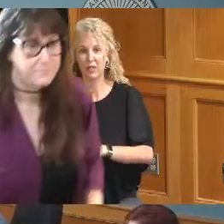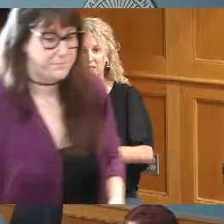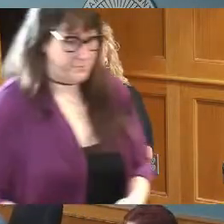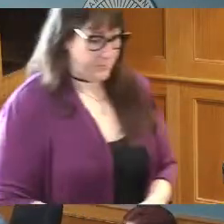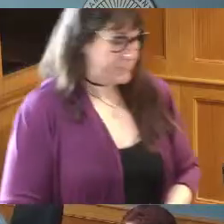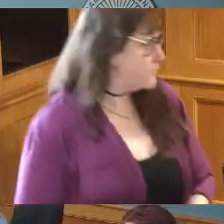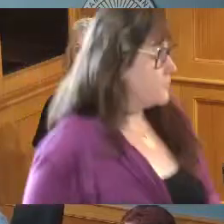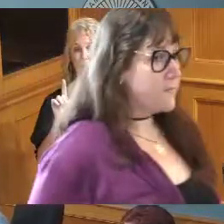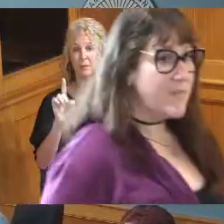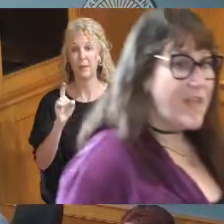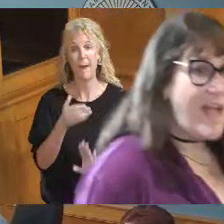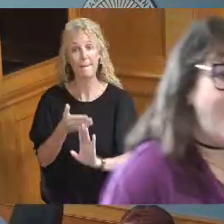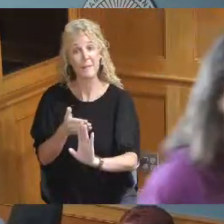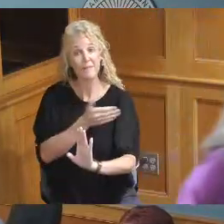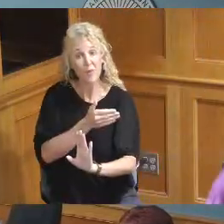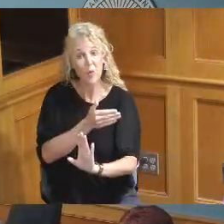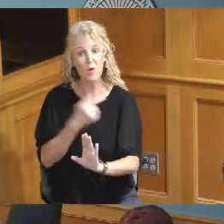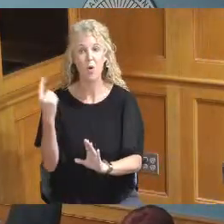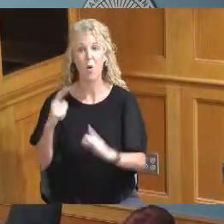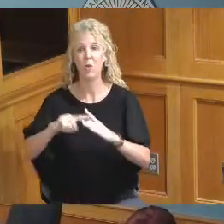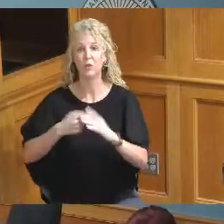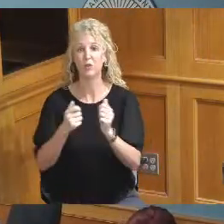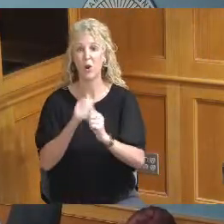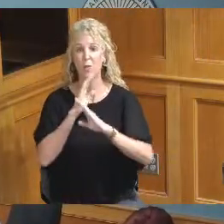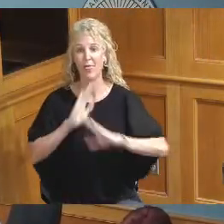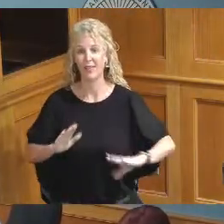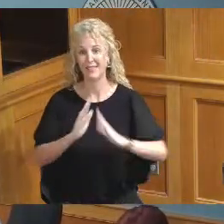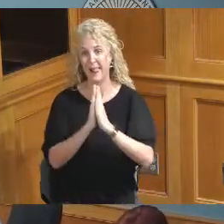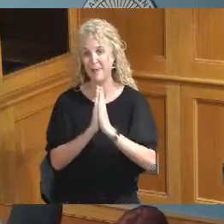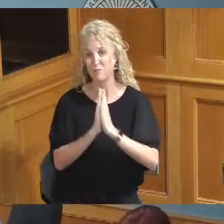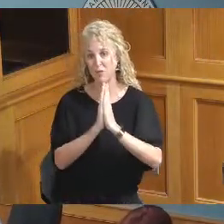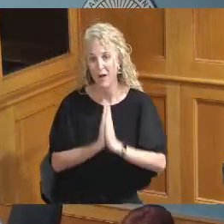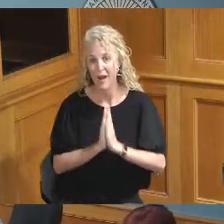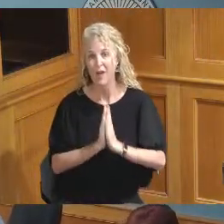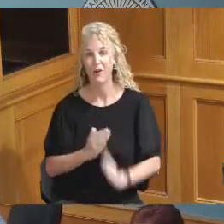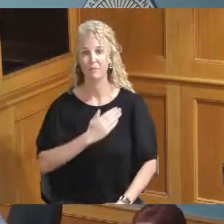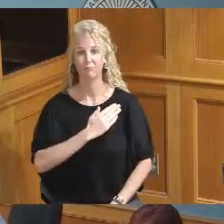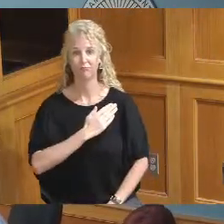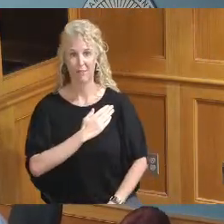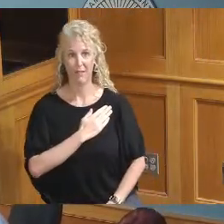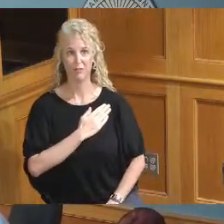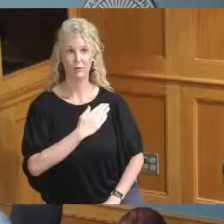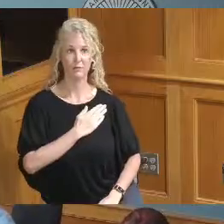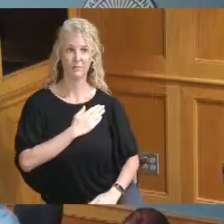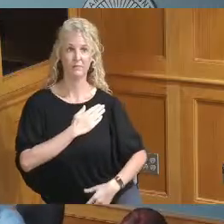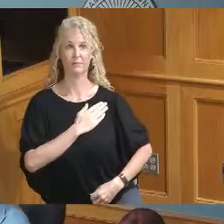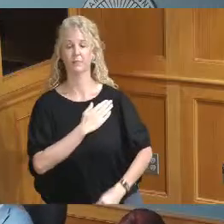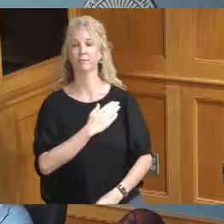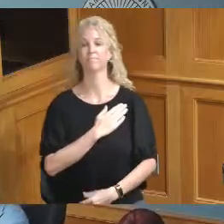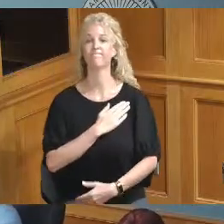that, we always start our meetings with silent prayer and the Pledge of Allegiance. So please join us in silent prayer.